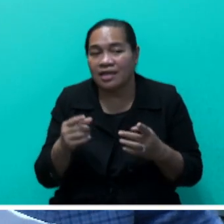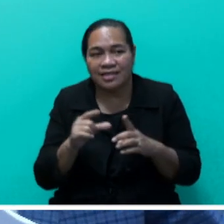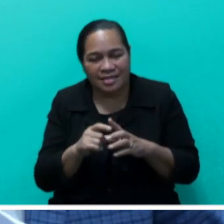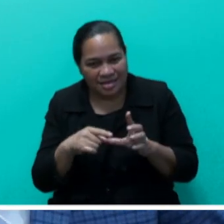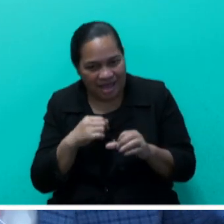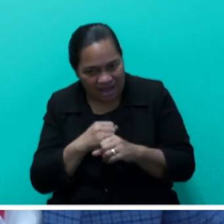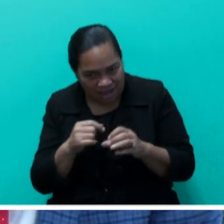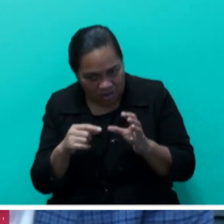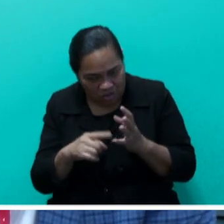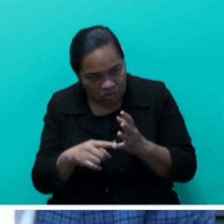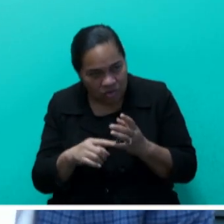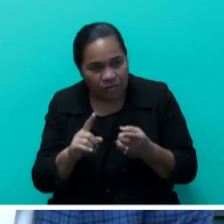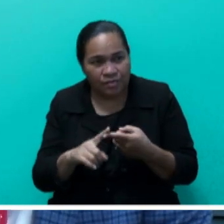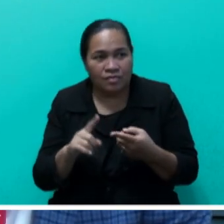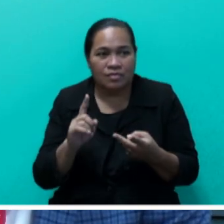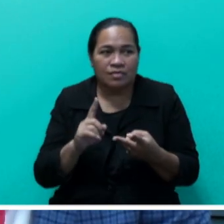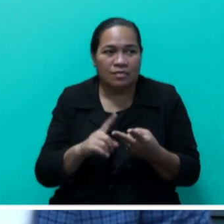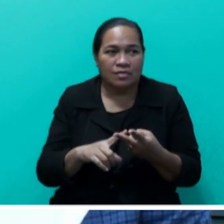Extension Project, Sianganga,